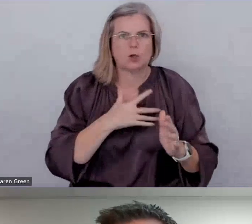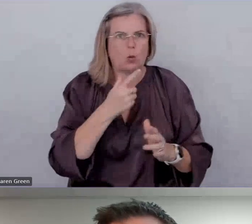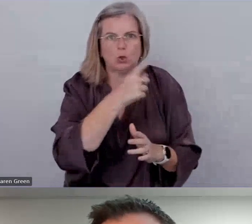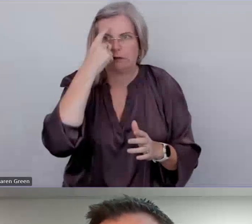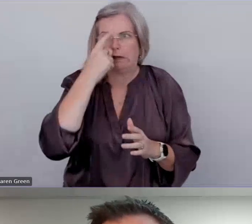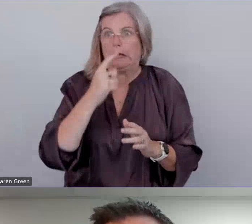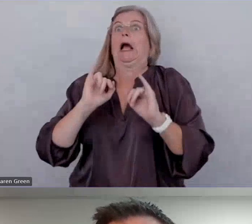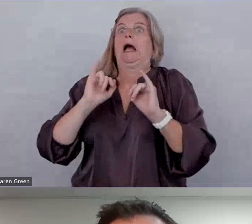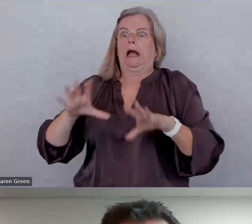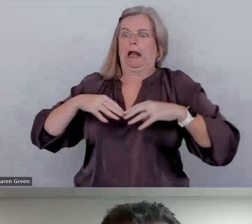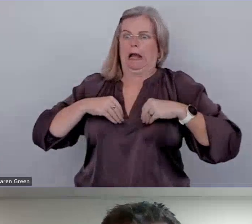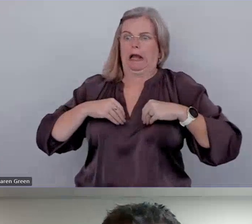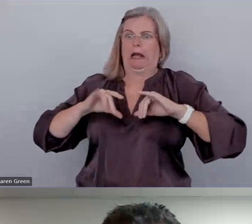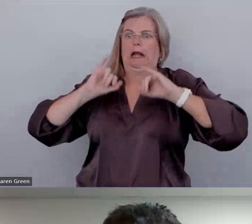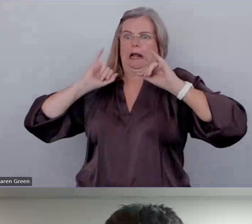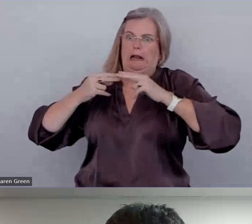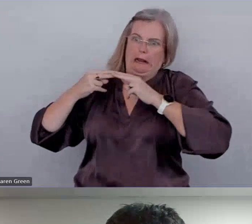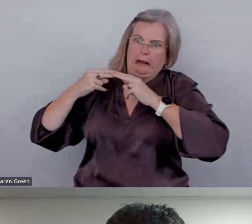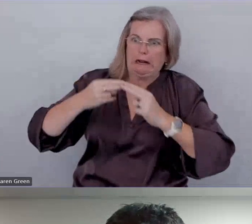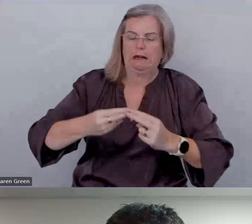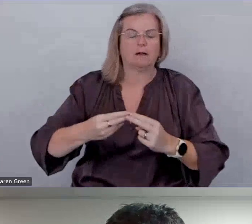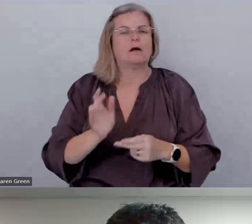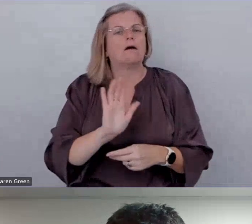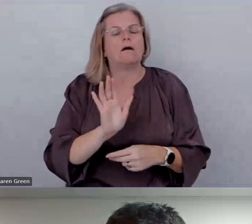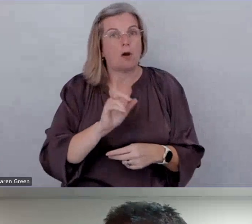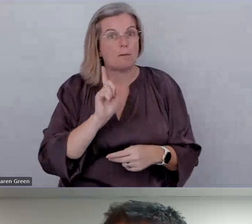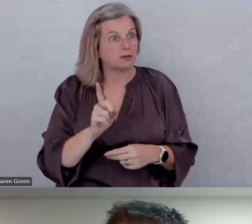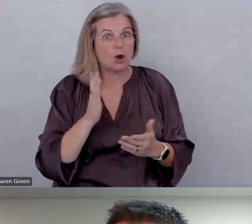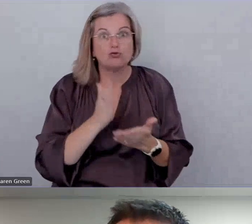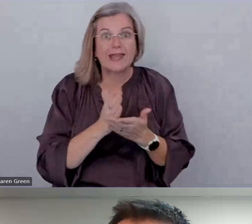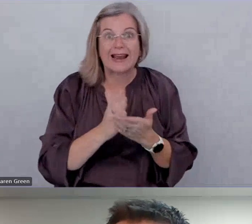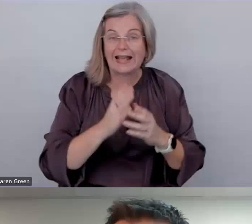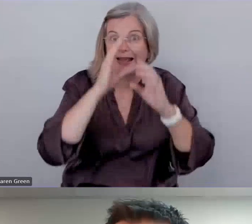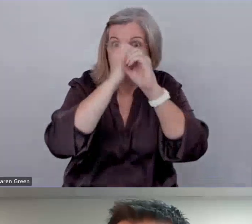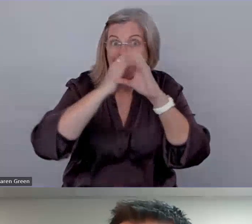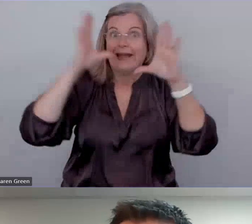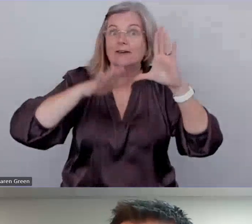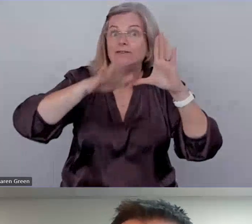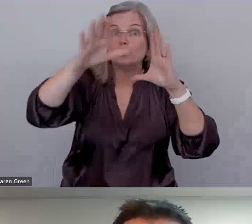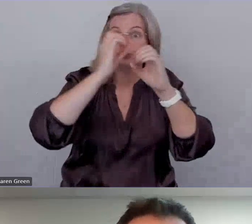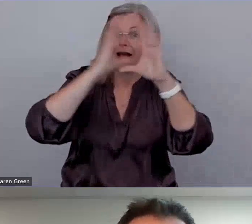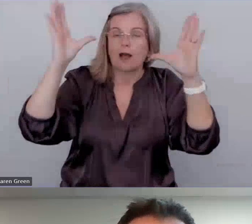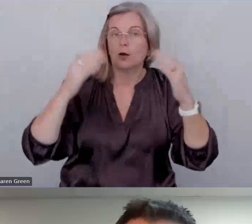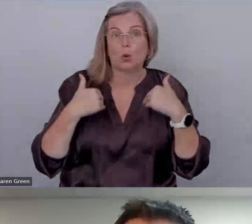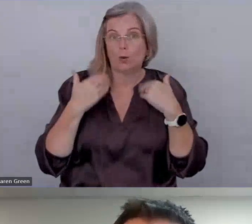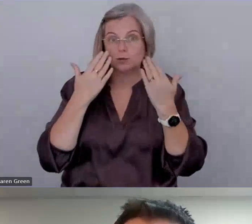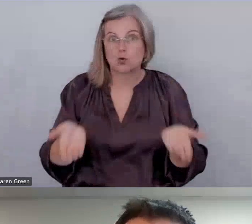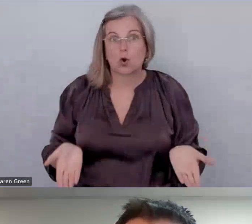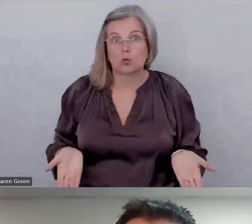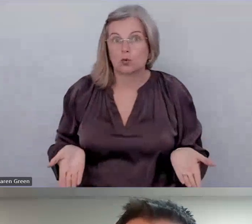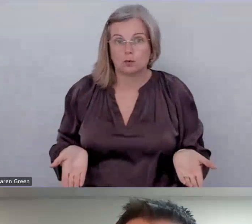don't know is the honest answer, and we could do something to mitigate the risks and try and prevent people getting